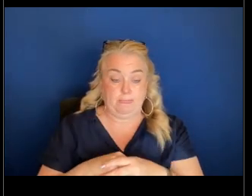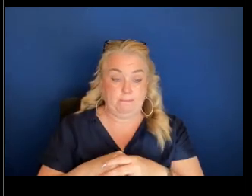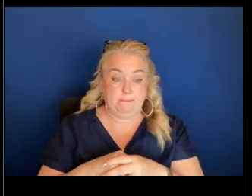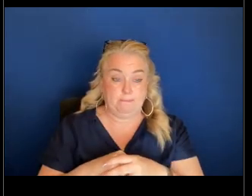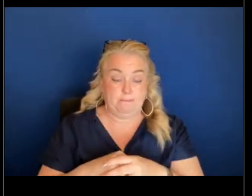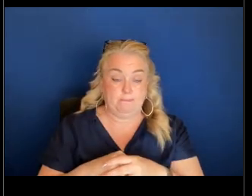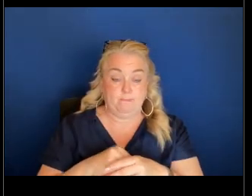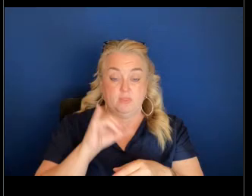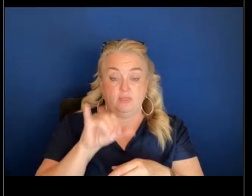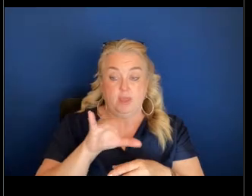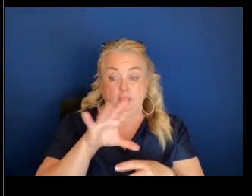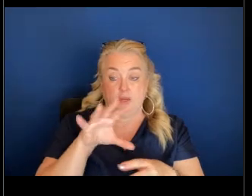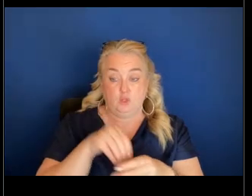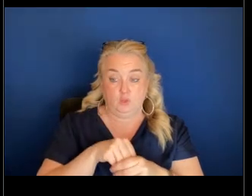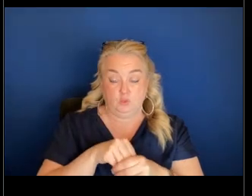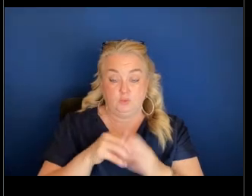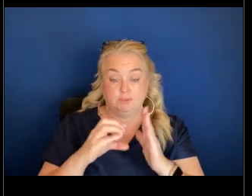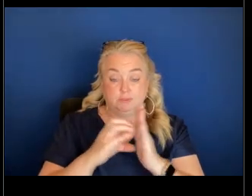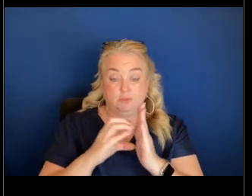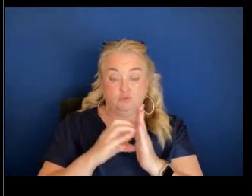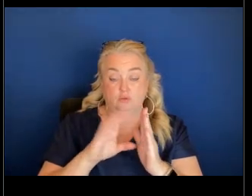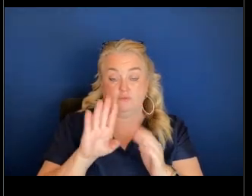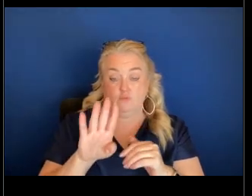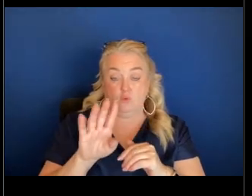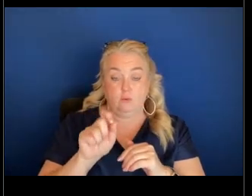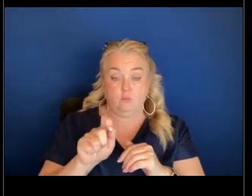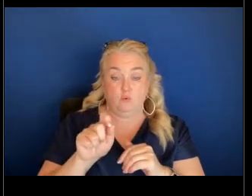This includes Section 4.2,